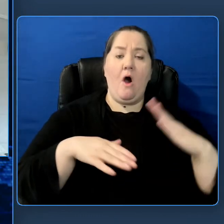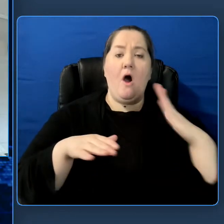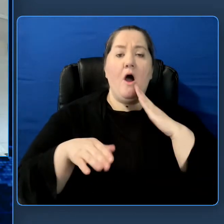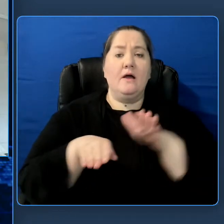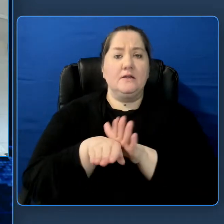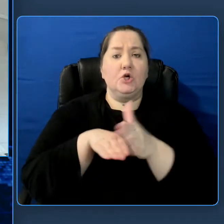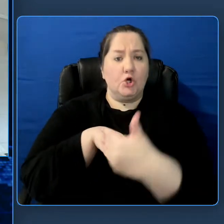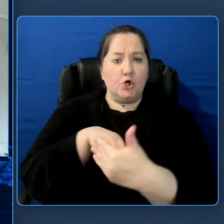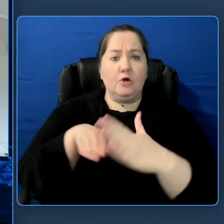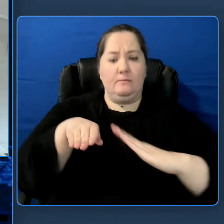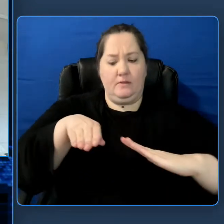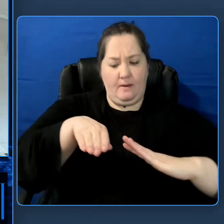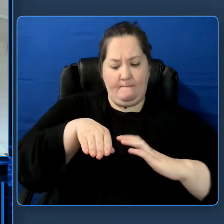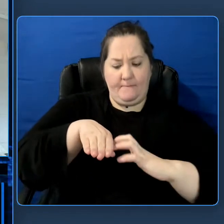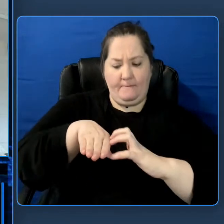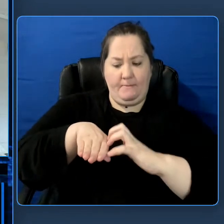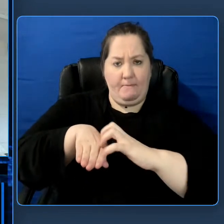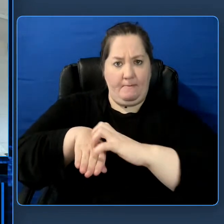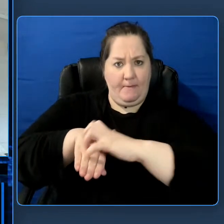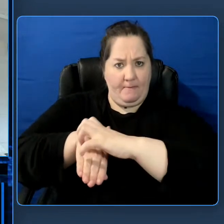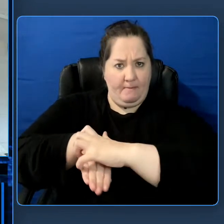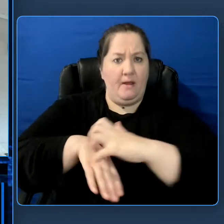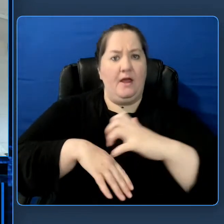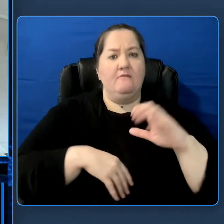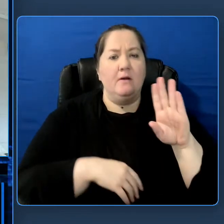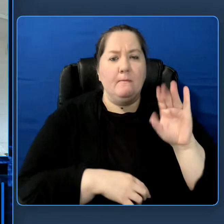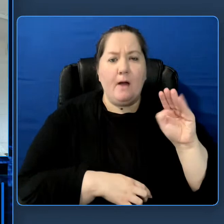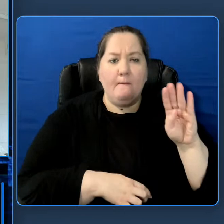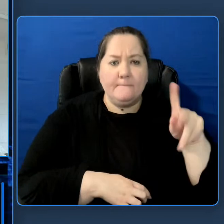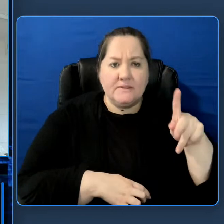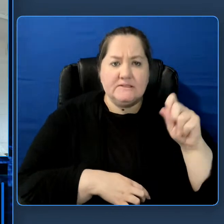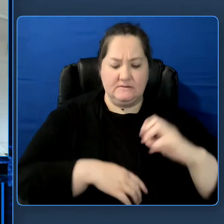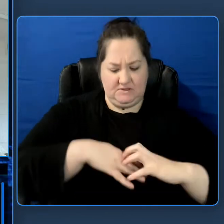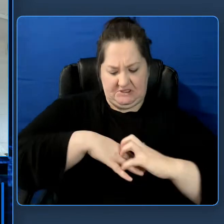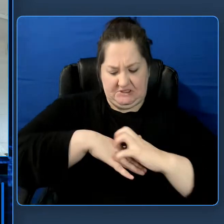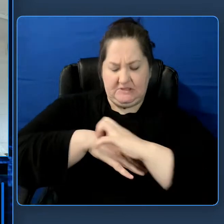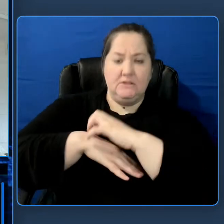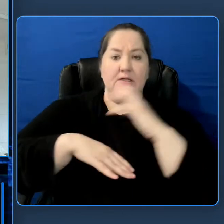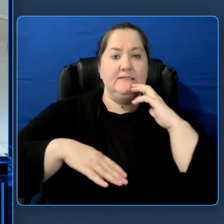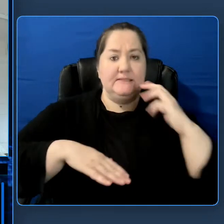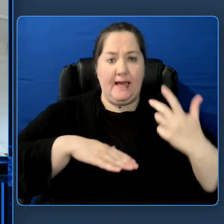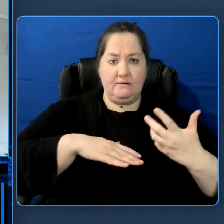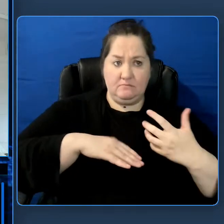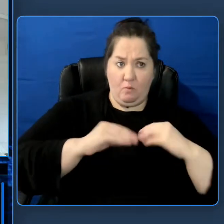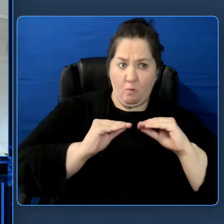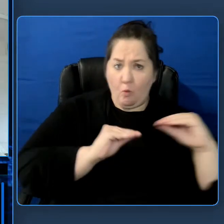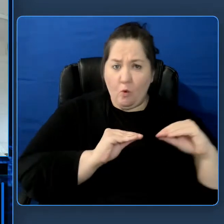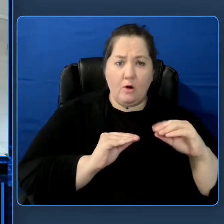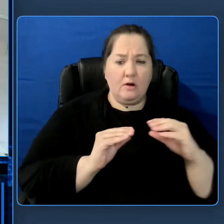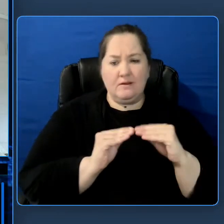wheeled mobility devices such as wheelchairs and scooters? Danny?